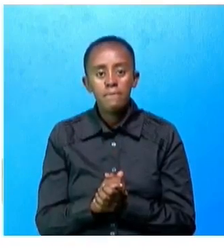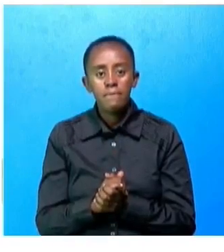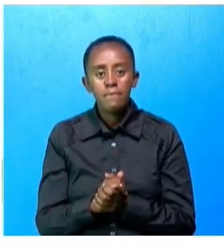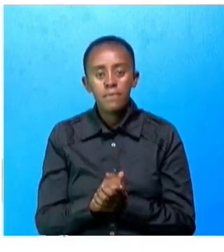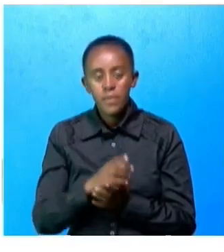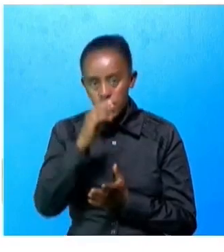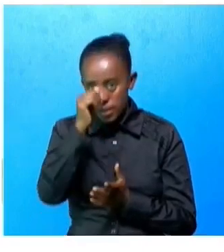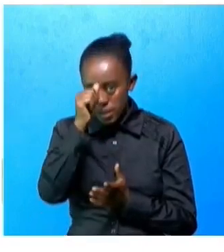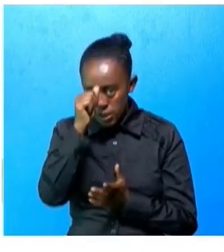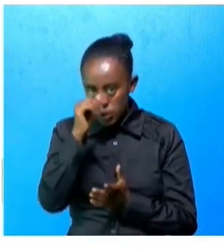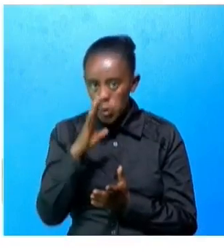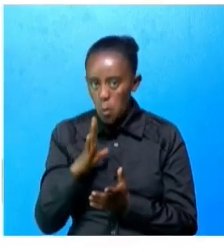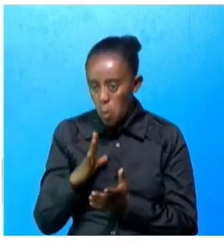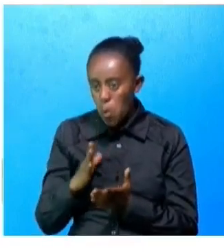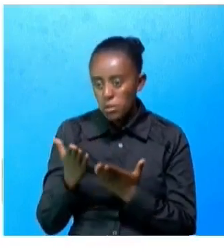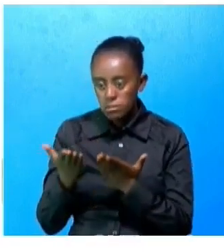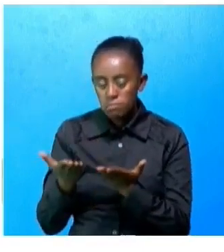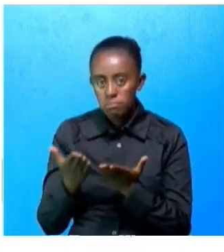someone